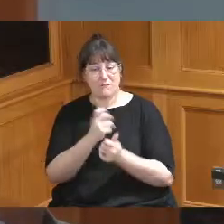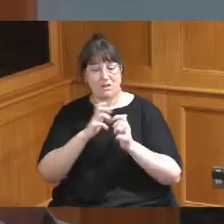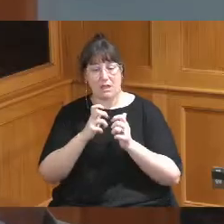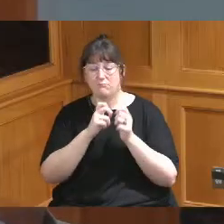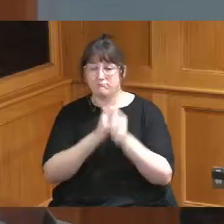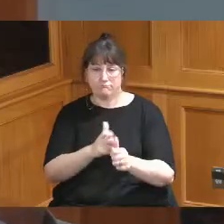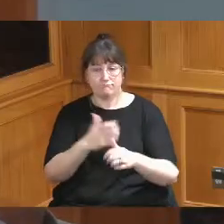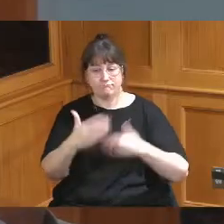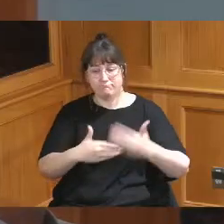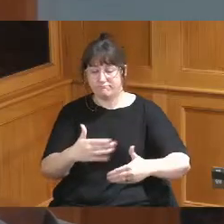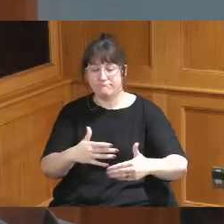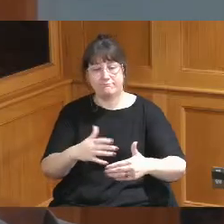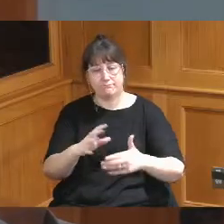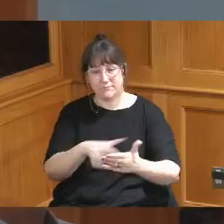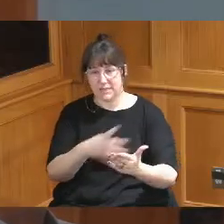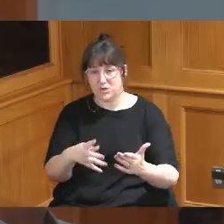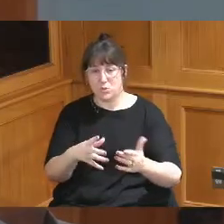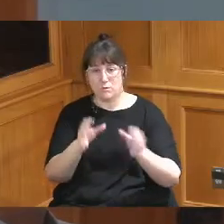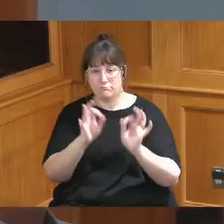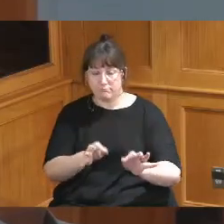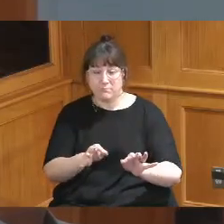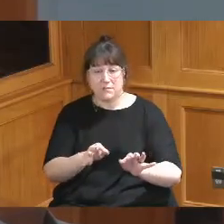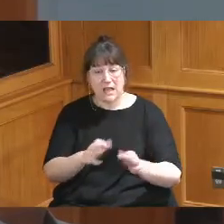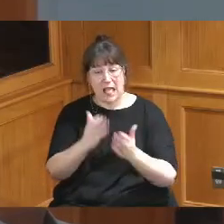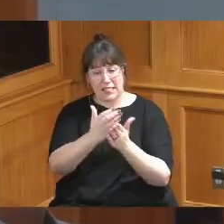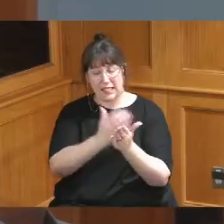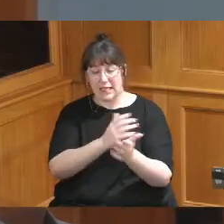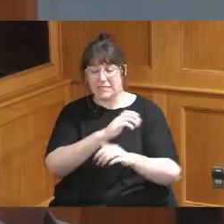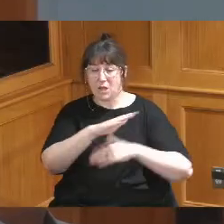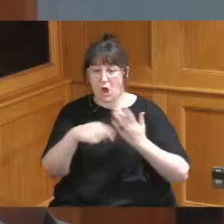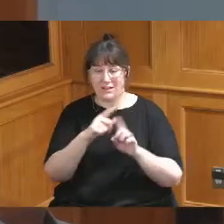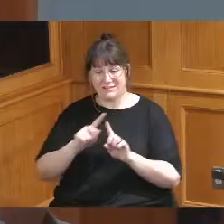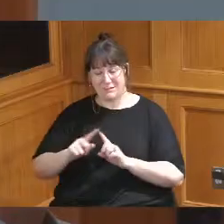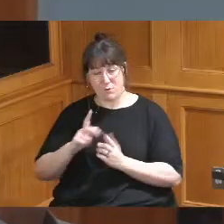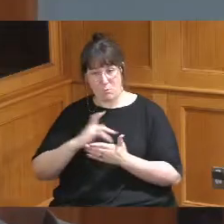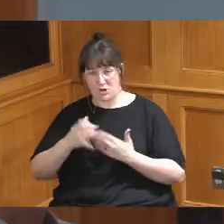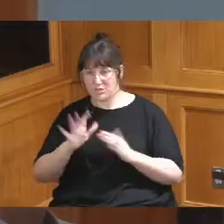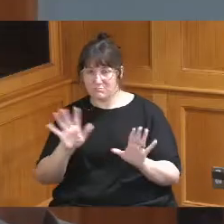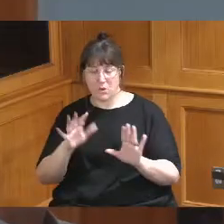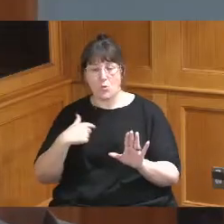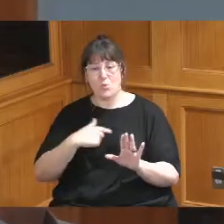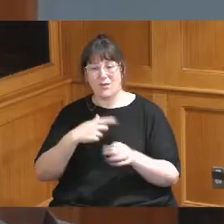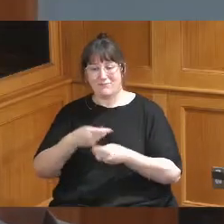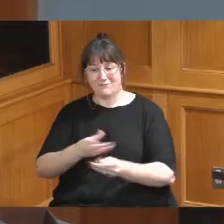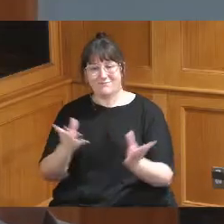documentation. Rather than simply listing all the projects, we've prepared a handout